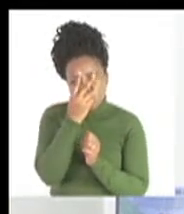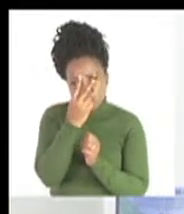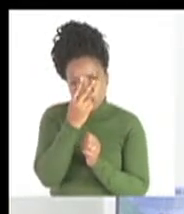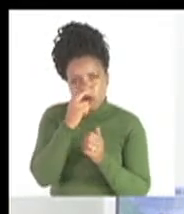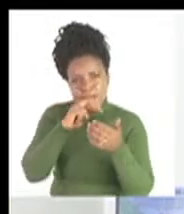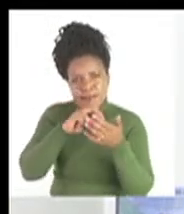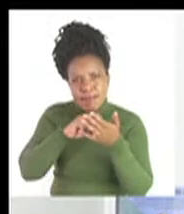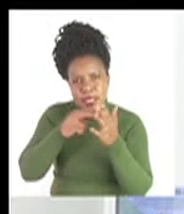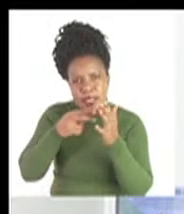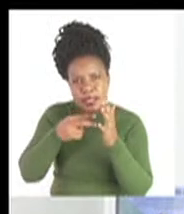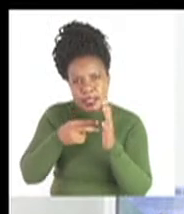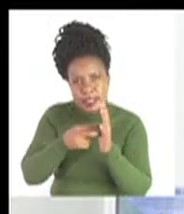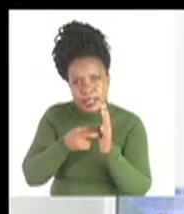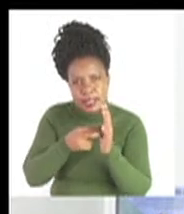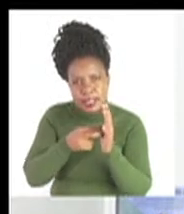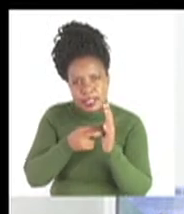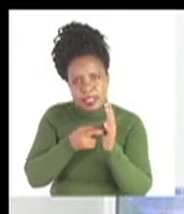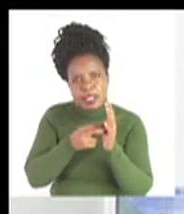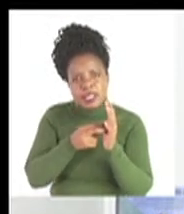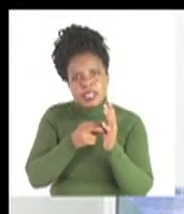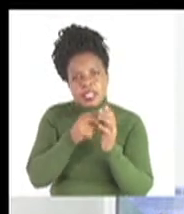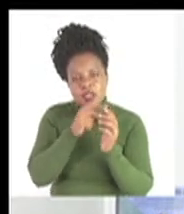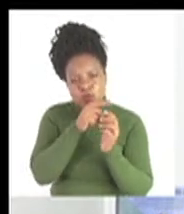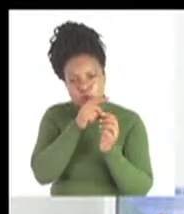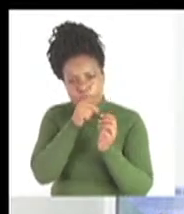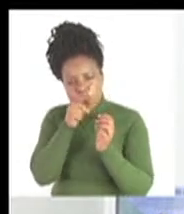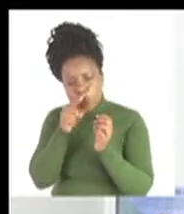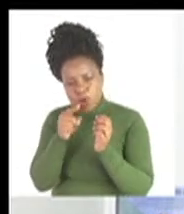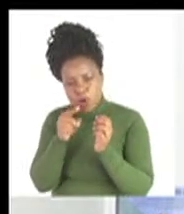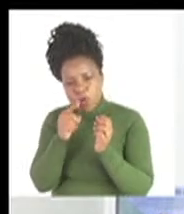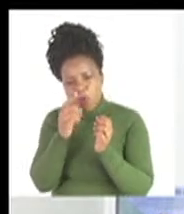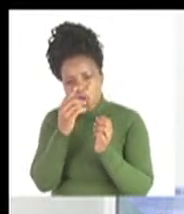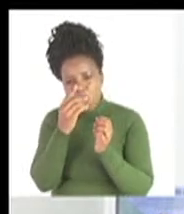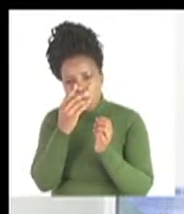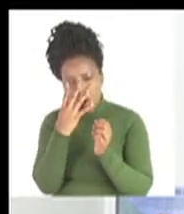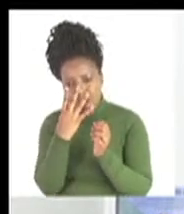2 here, it shows you that you